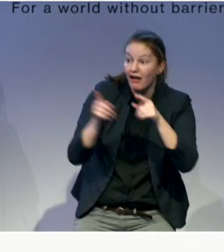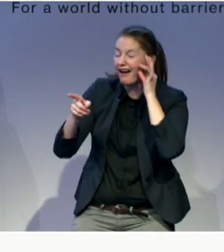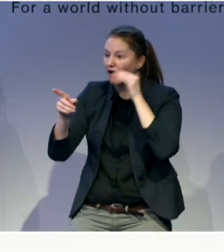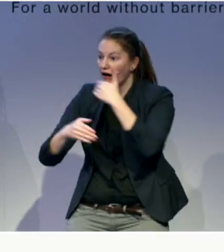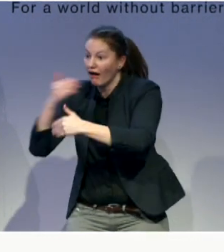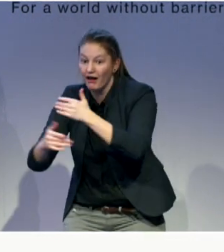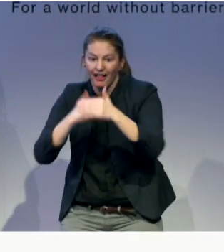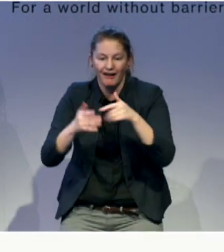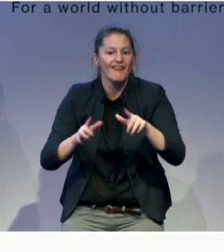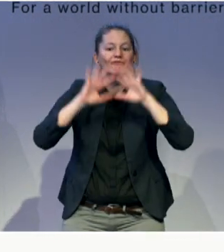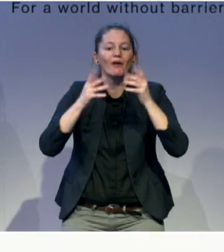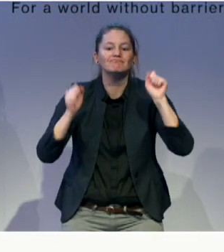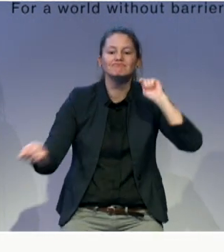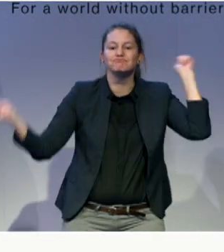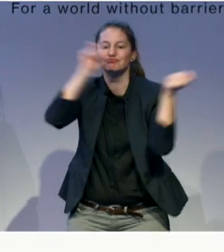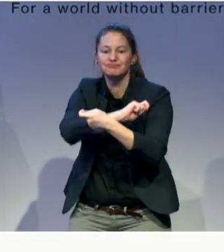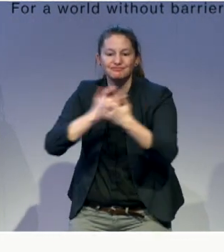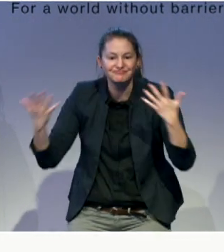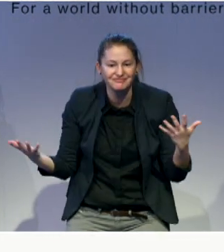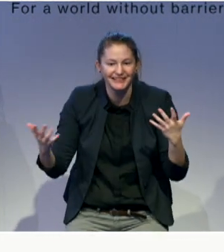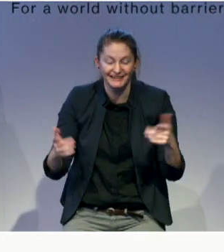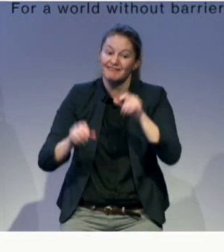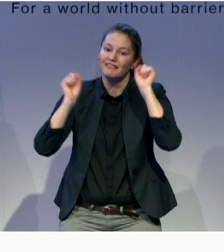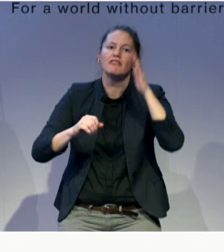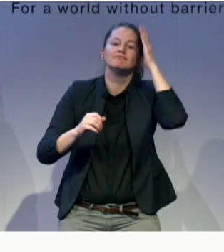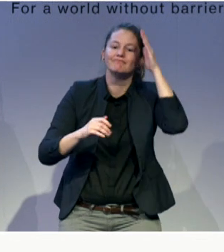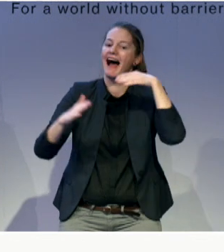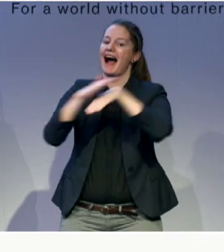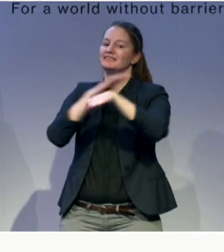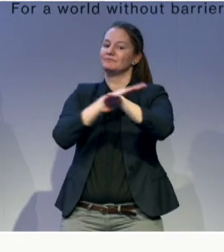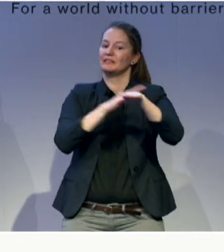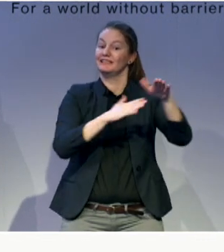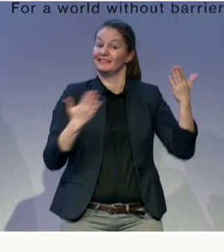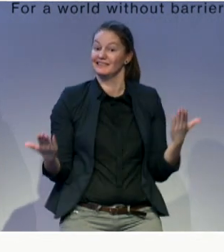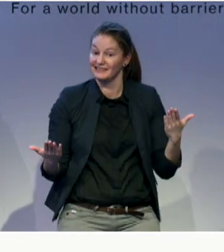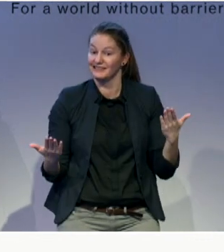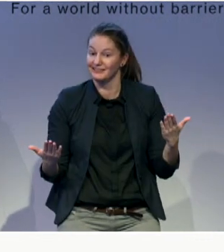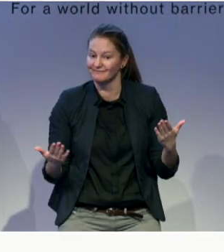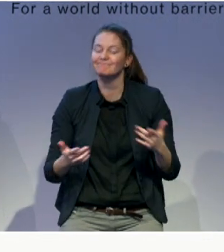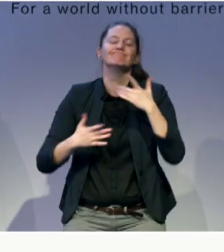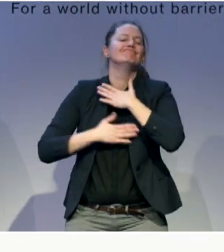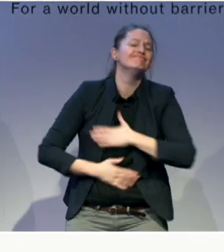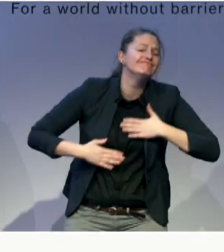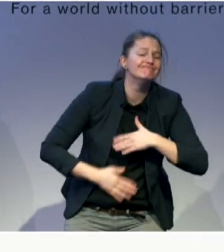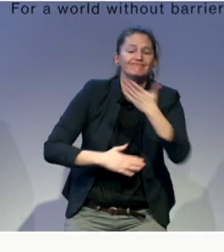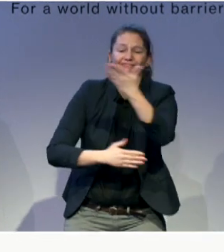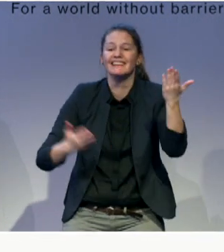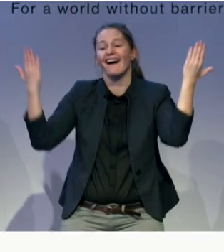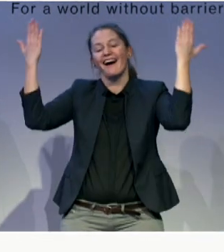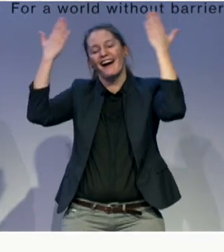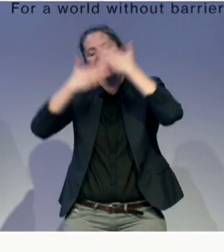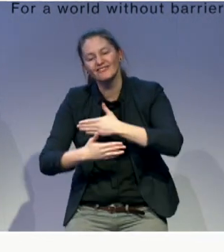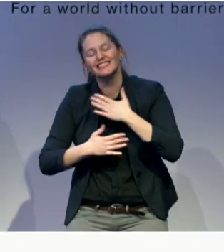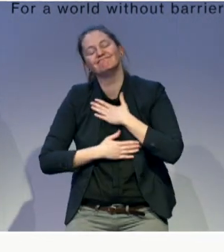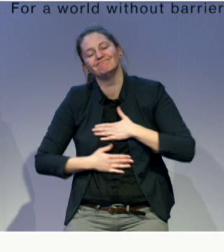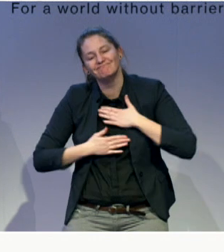barriers. Now, have a wonderful time, enjoy yourselves, prepare to be truly inspired